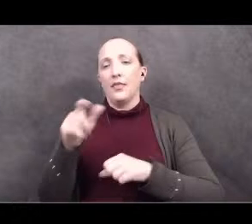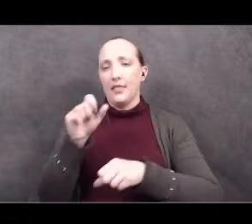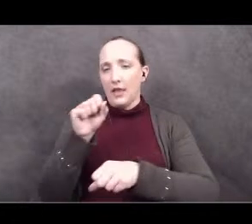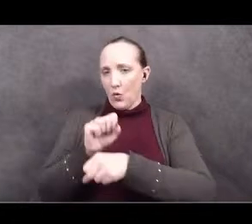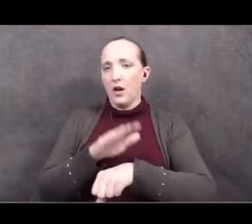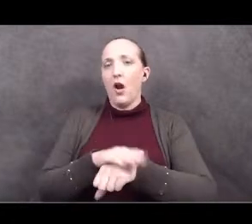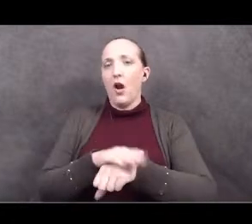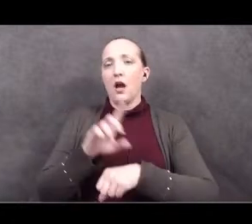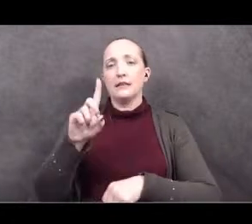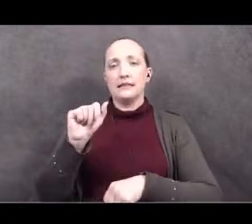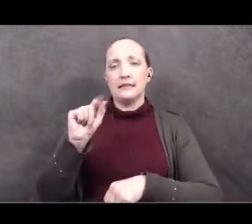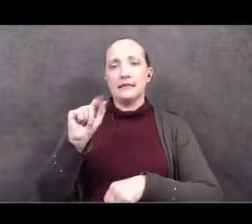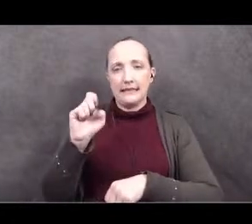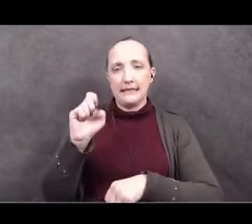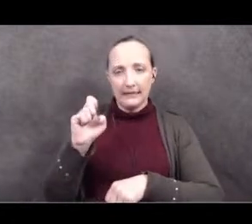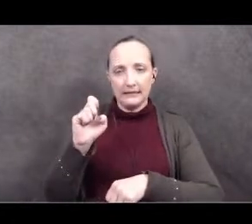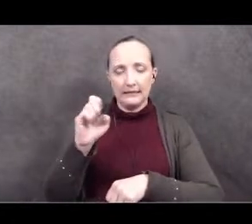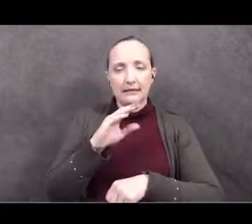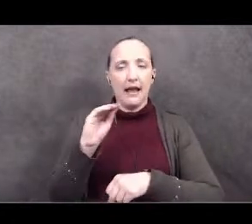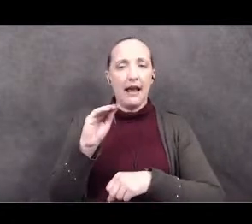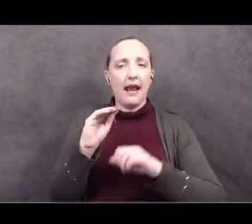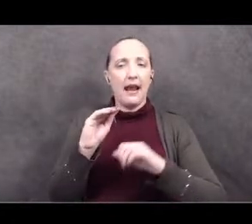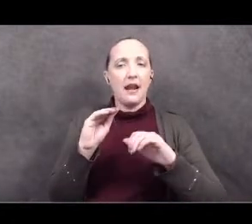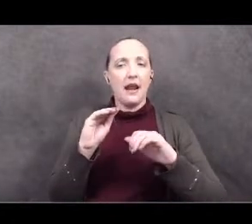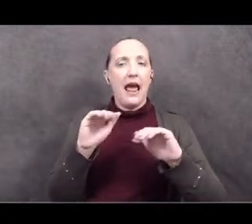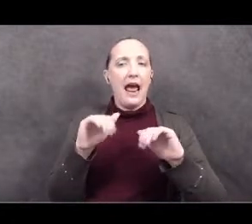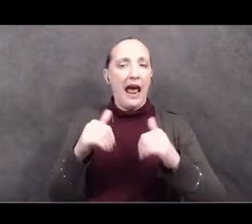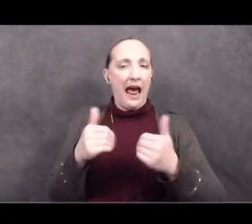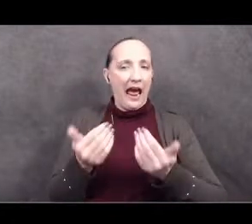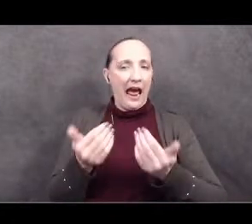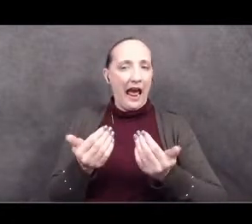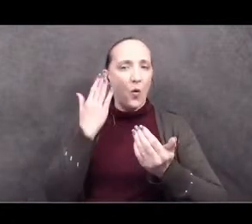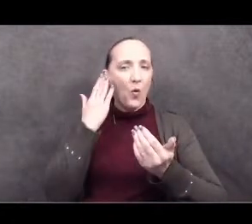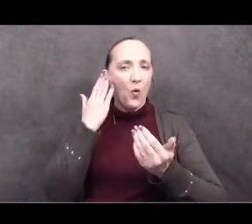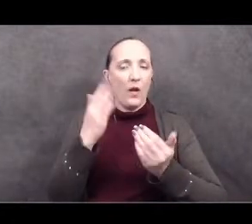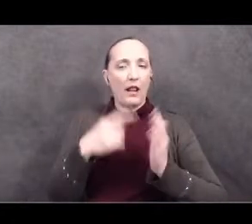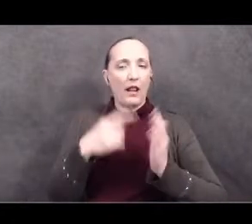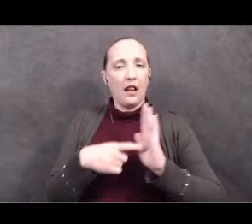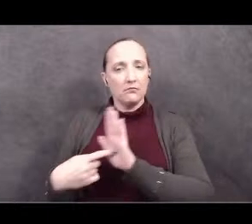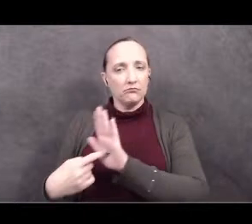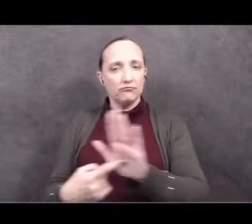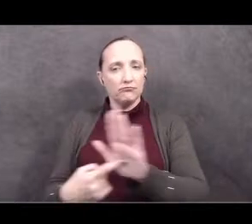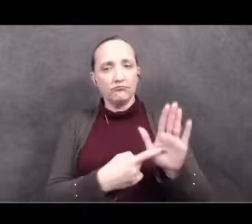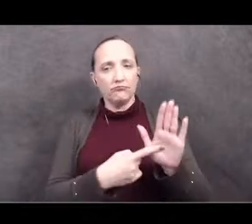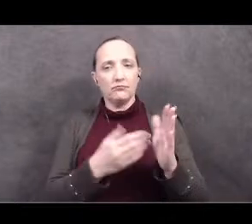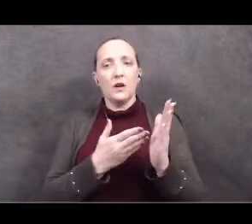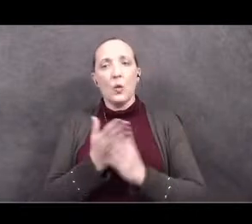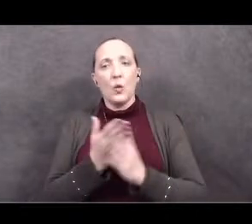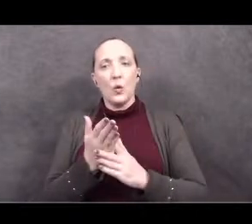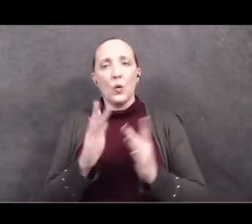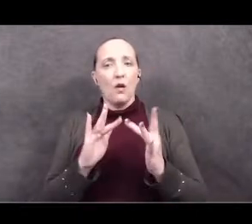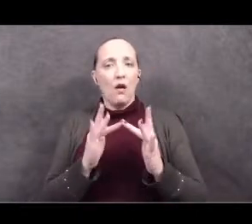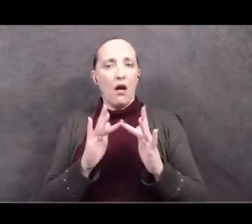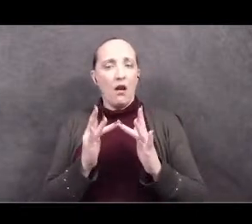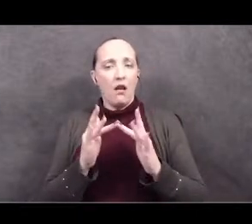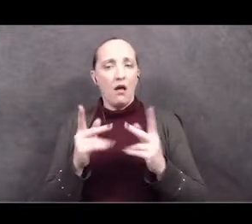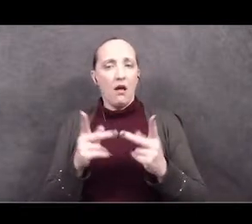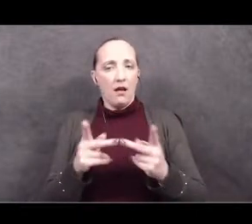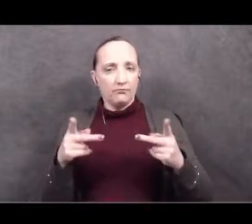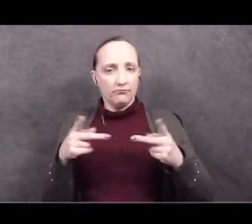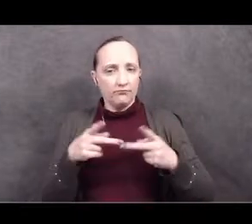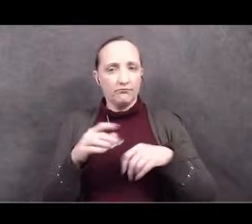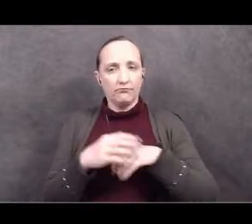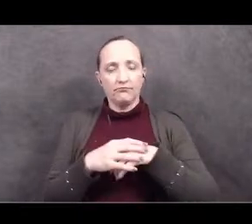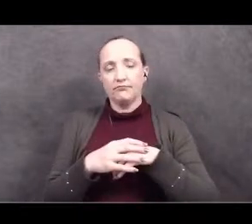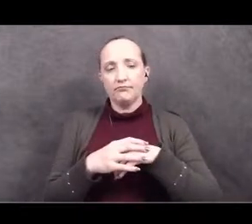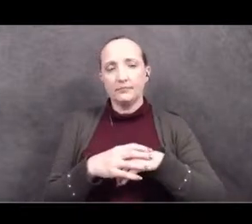dates and and how they're going to deliver it uh through through uh virtual means so that was one